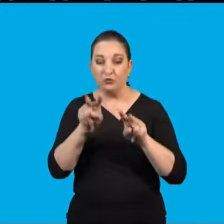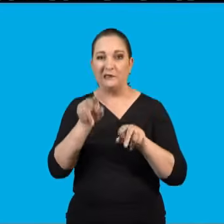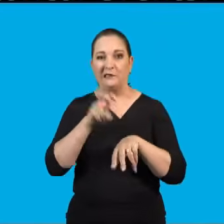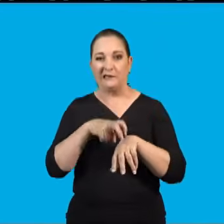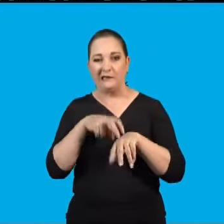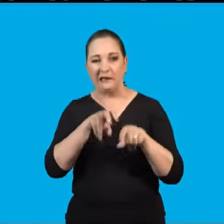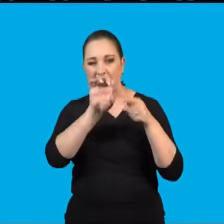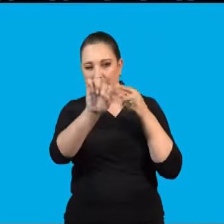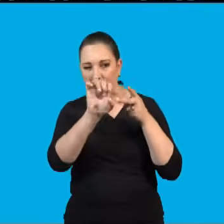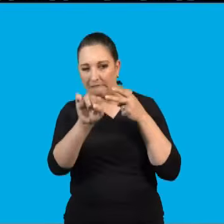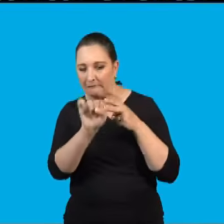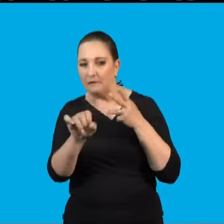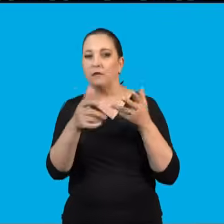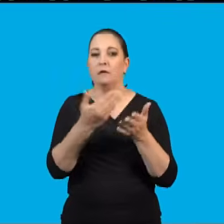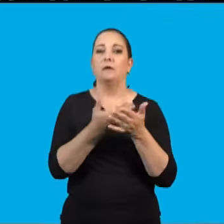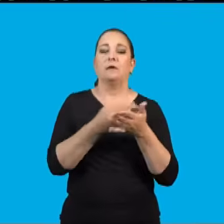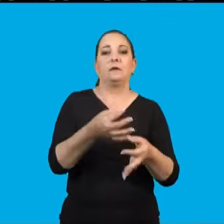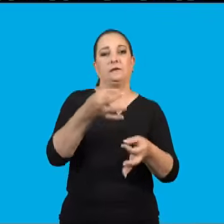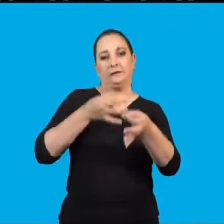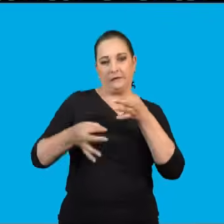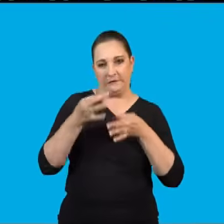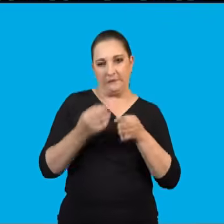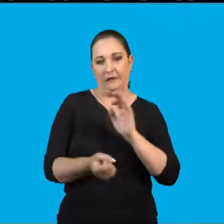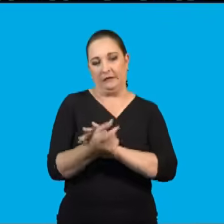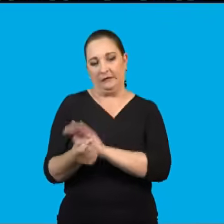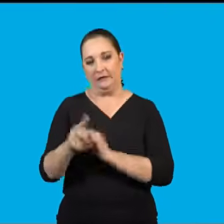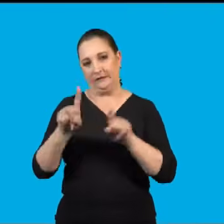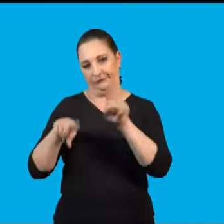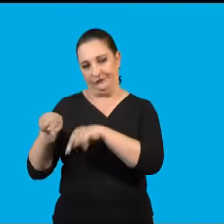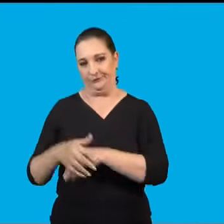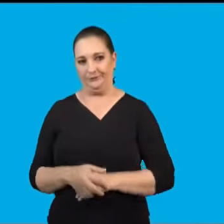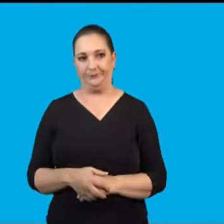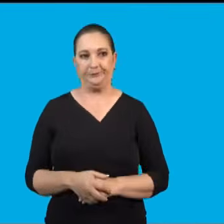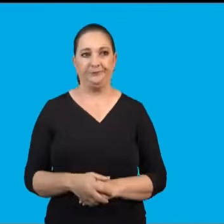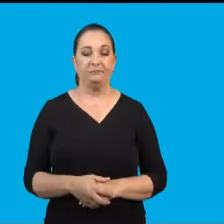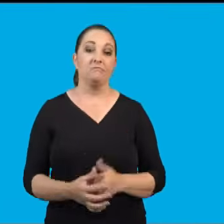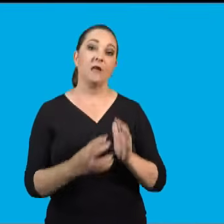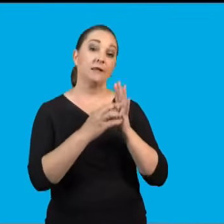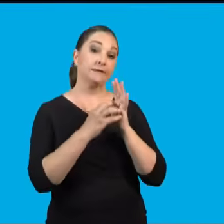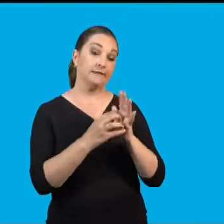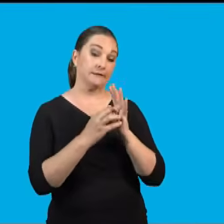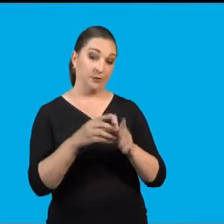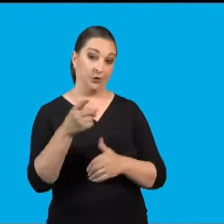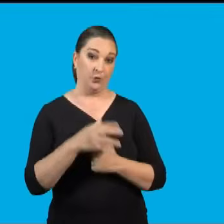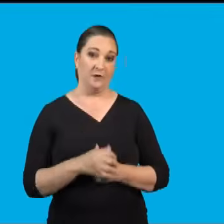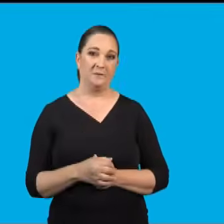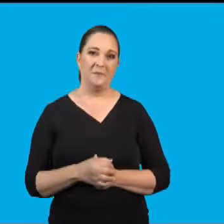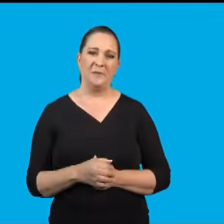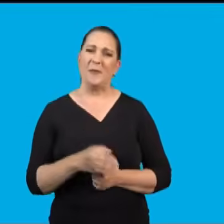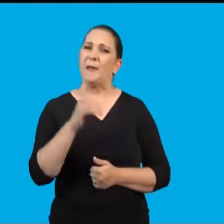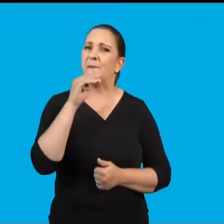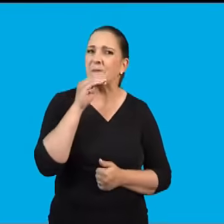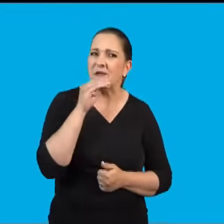look for visual clues that will help explain the different events. Now, let's look at the example. Explain